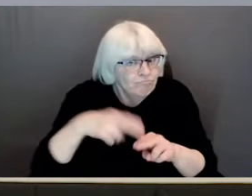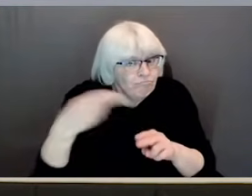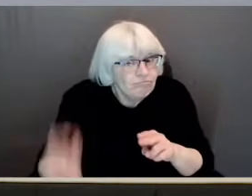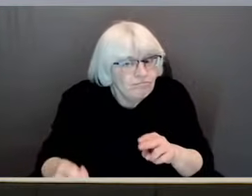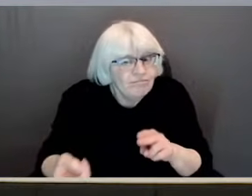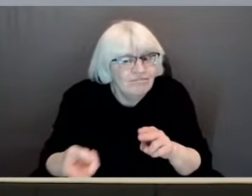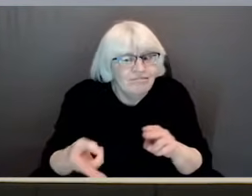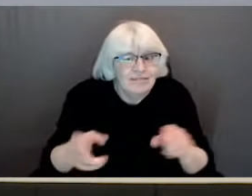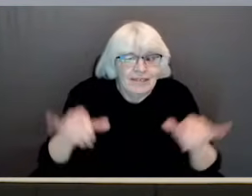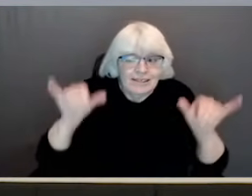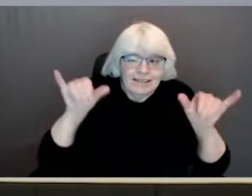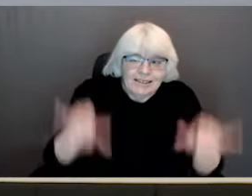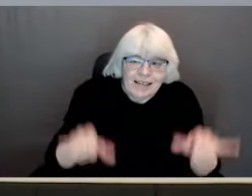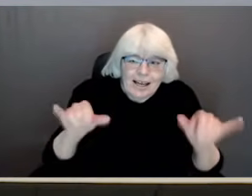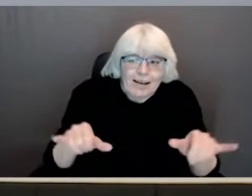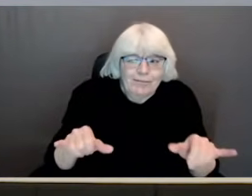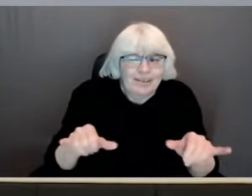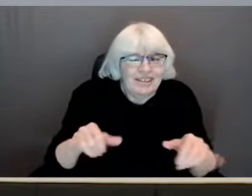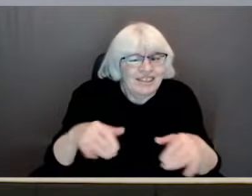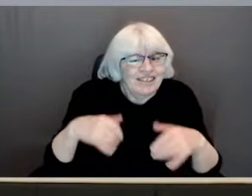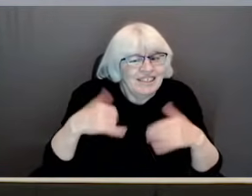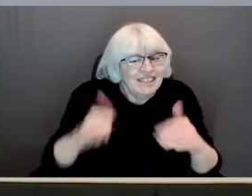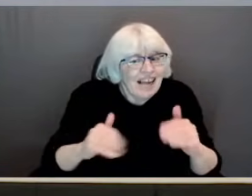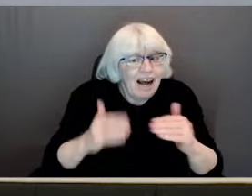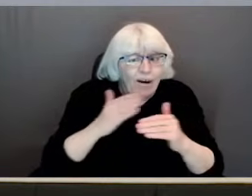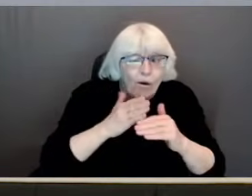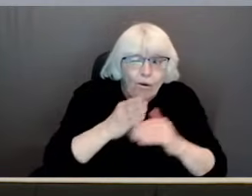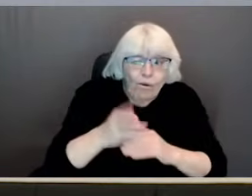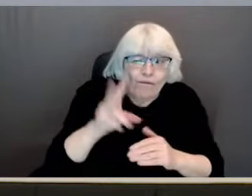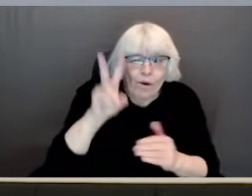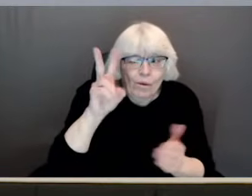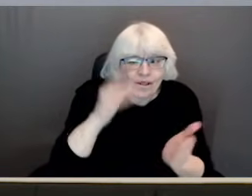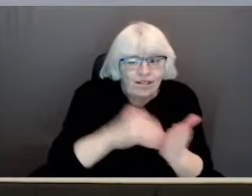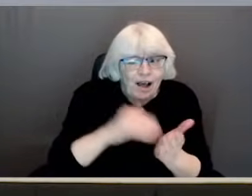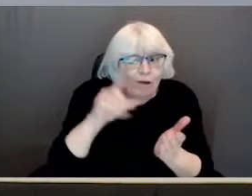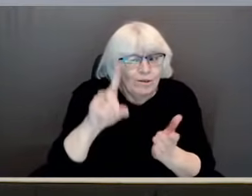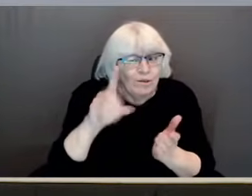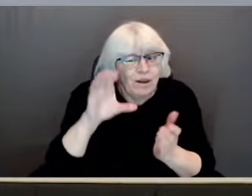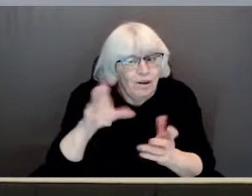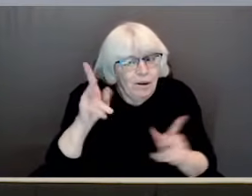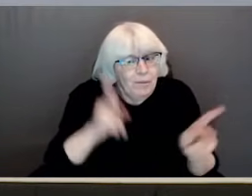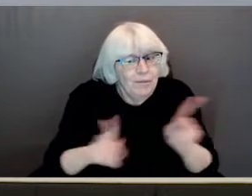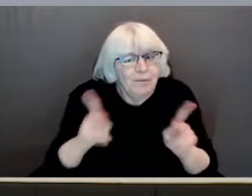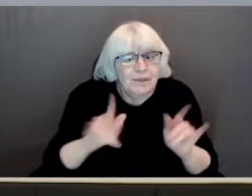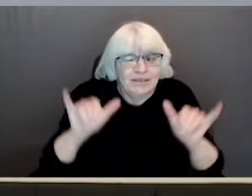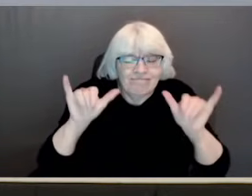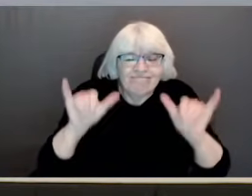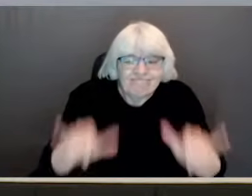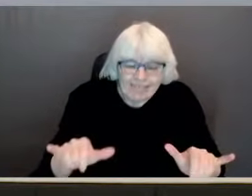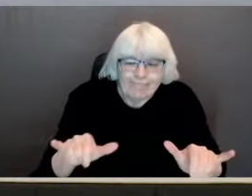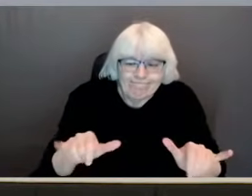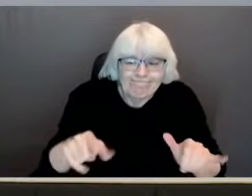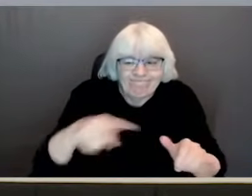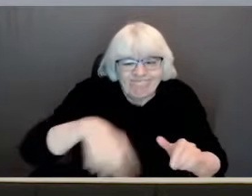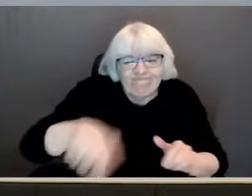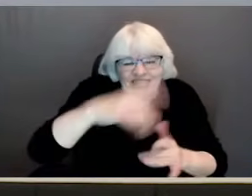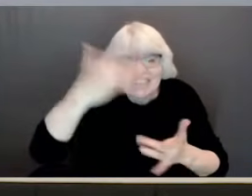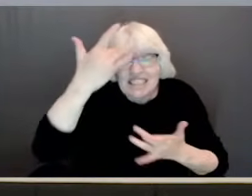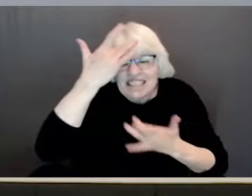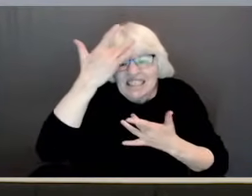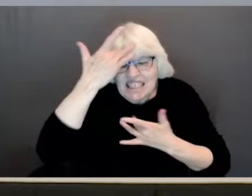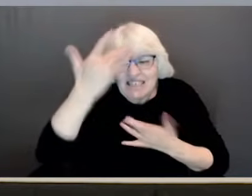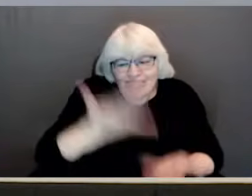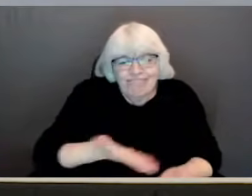day were being treated in Canadian hospitals during the last week. So the 4th wave of COVID-19 is still